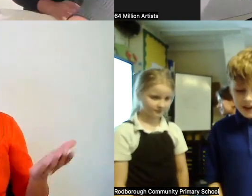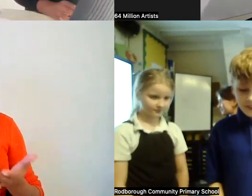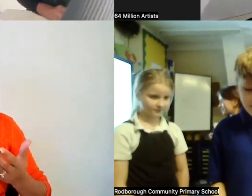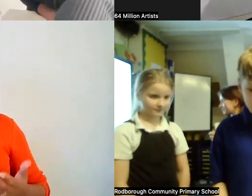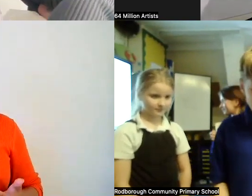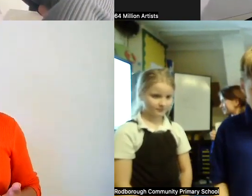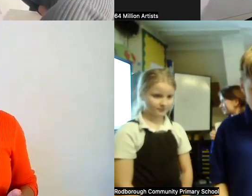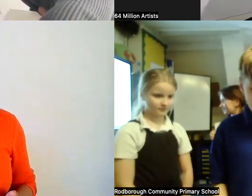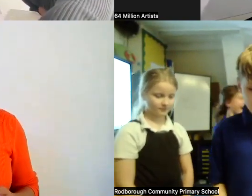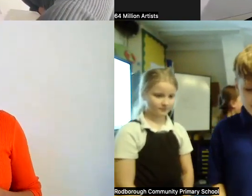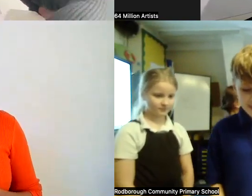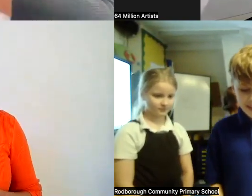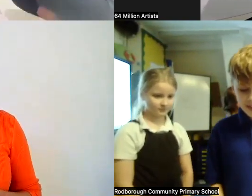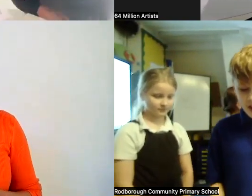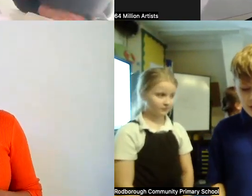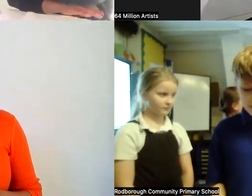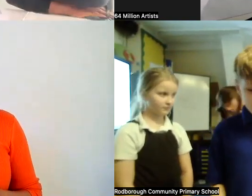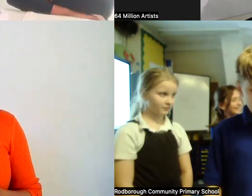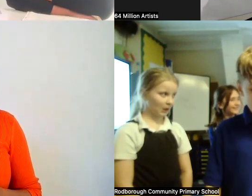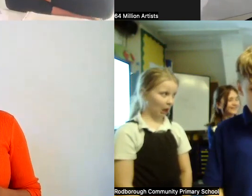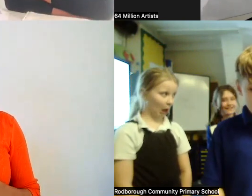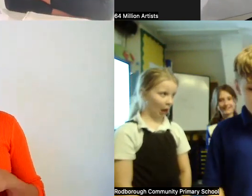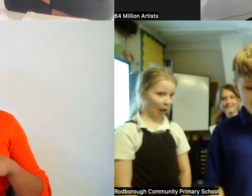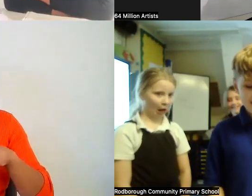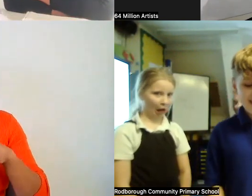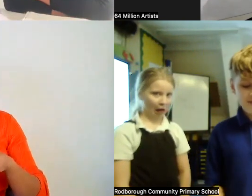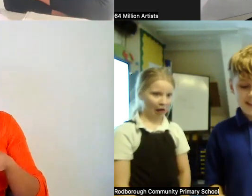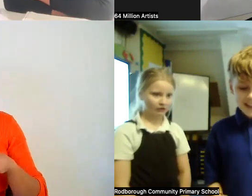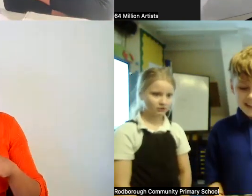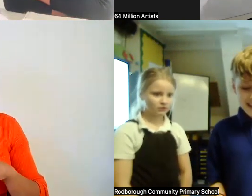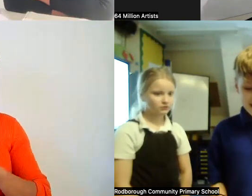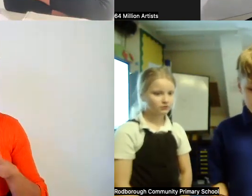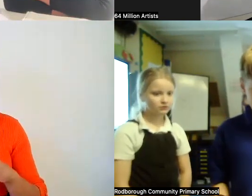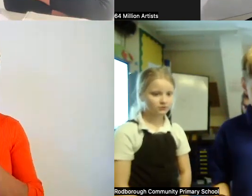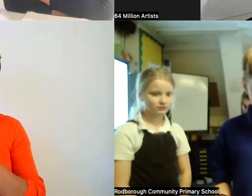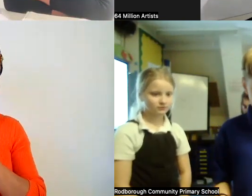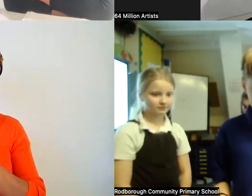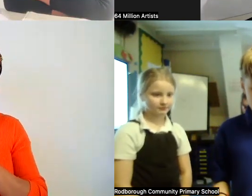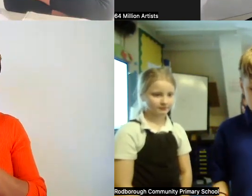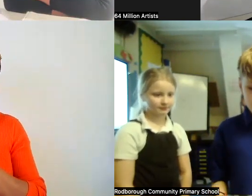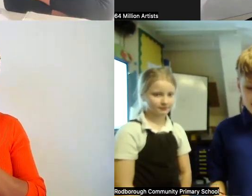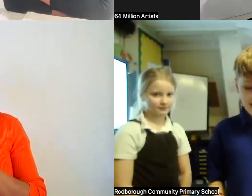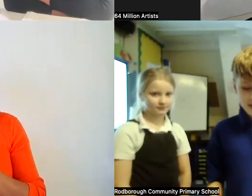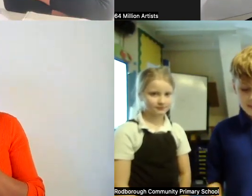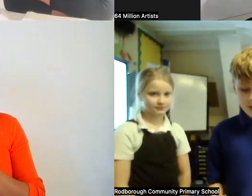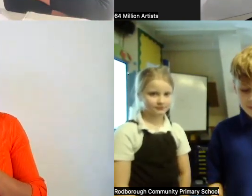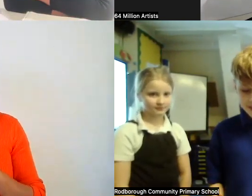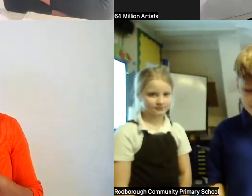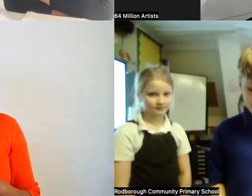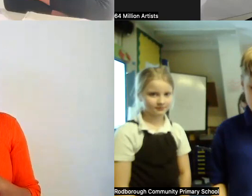jumping around, and Seth fell down the stairs. I was like, no, don't leave me. Luckily, we survived and we ate some